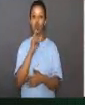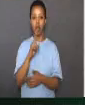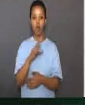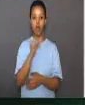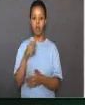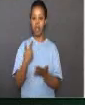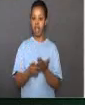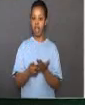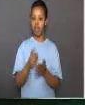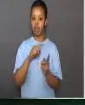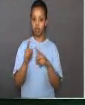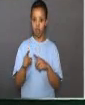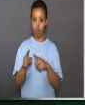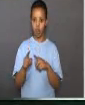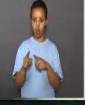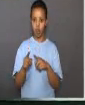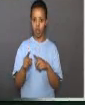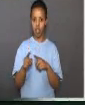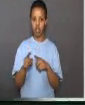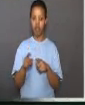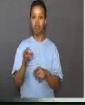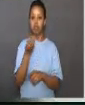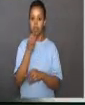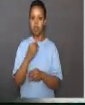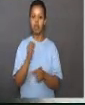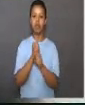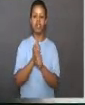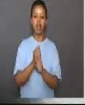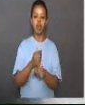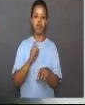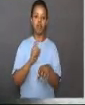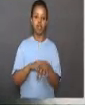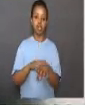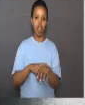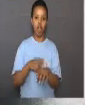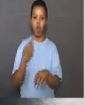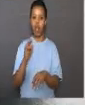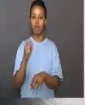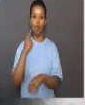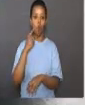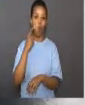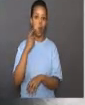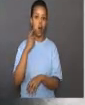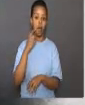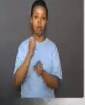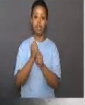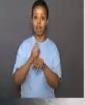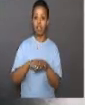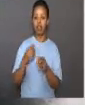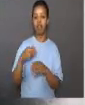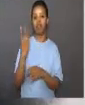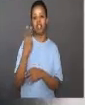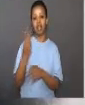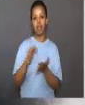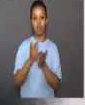of sugar used in cooking or in products like candy. Table